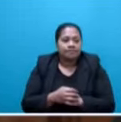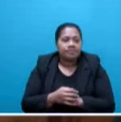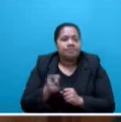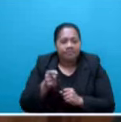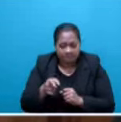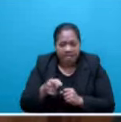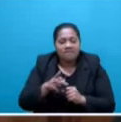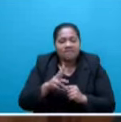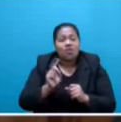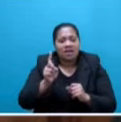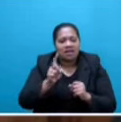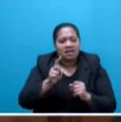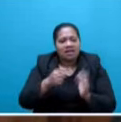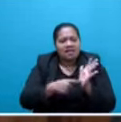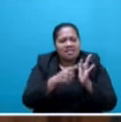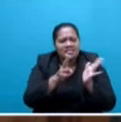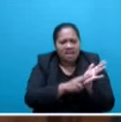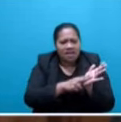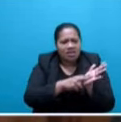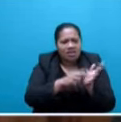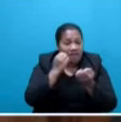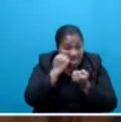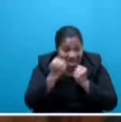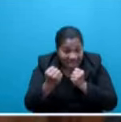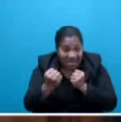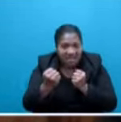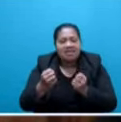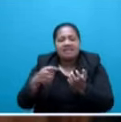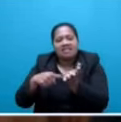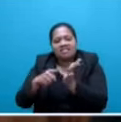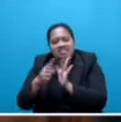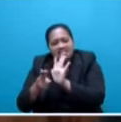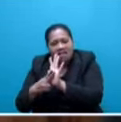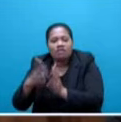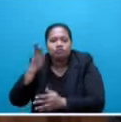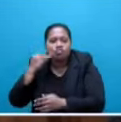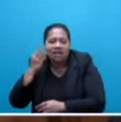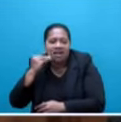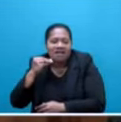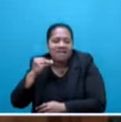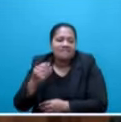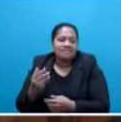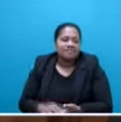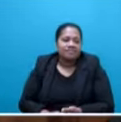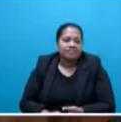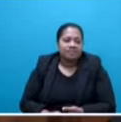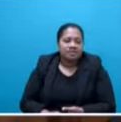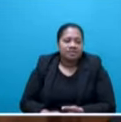sugar. Further, on average, In the year, SIF conducts a minimum